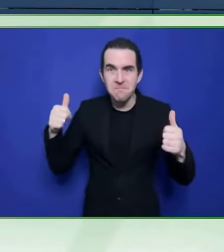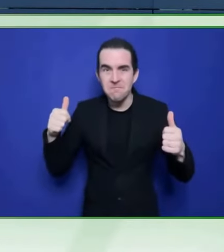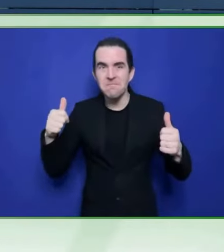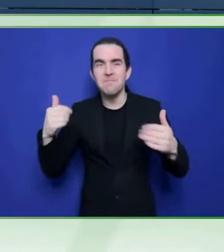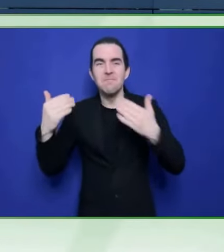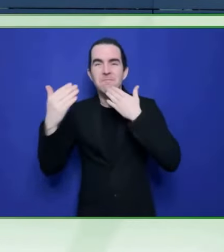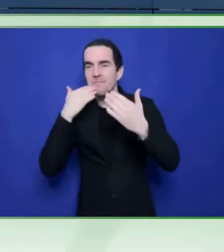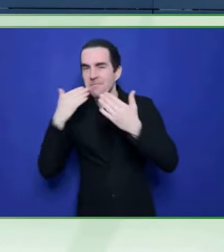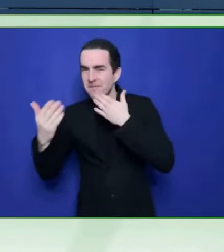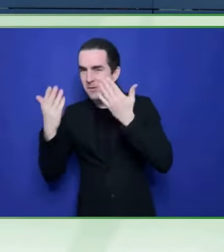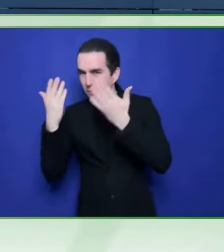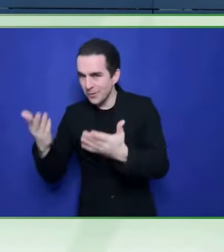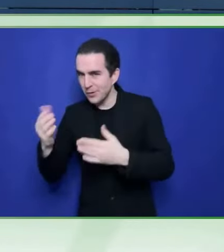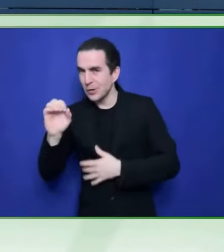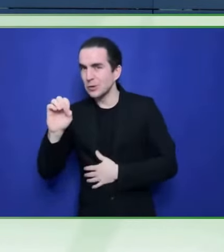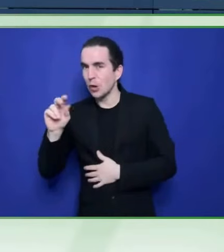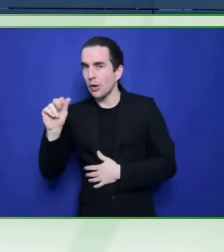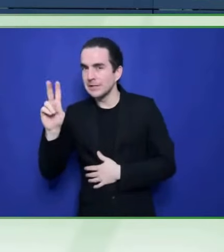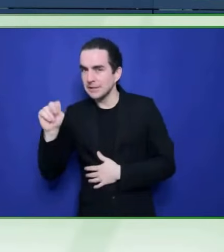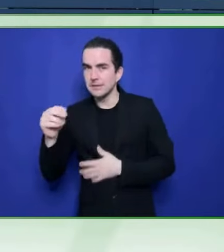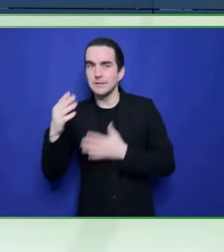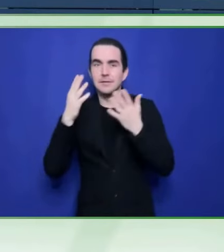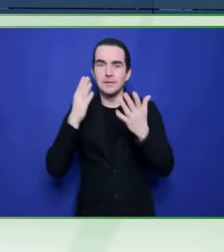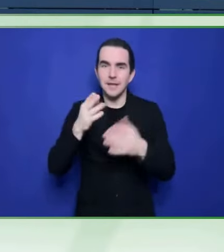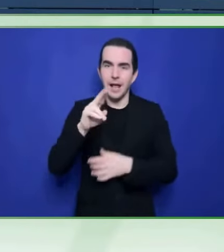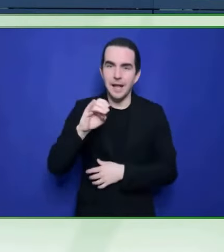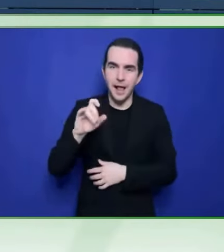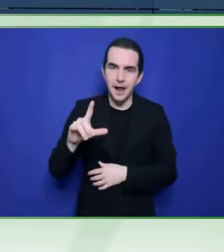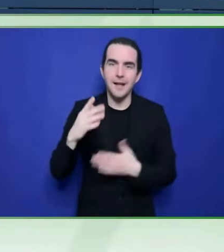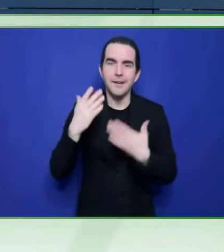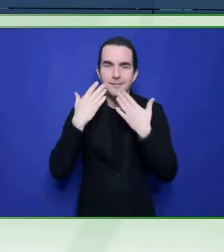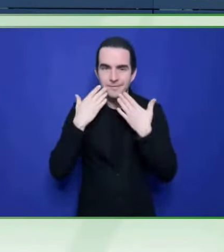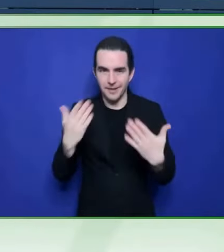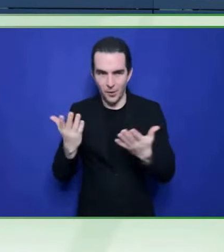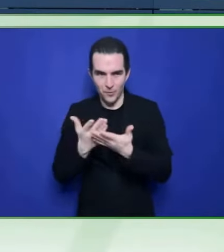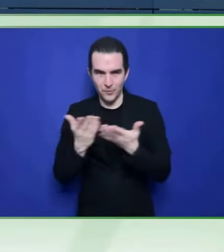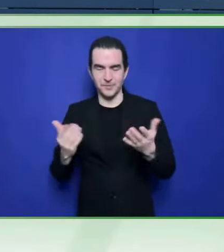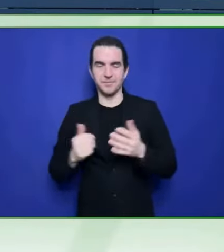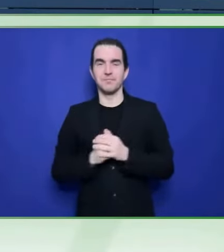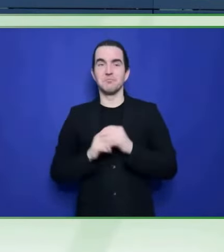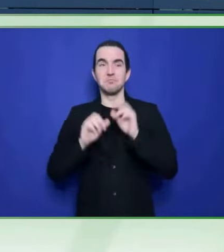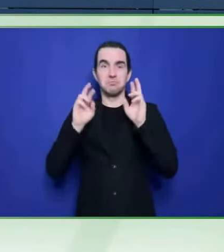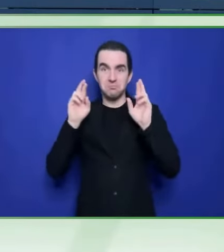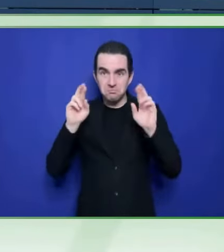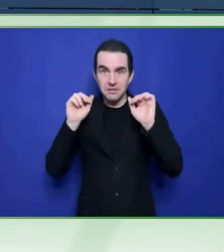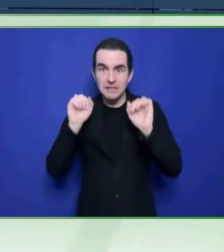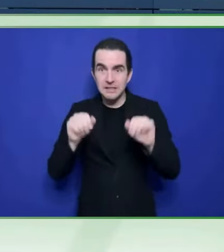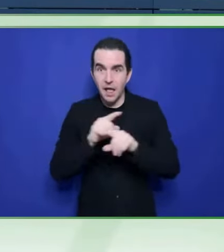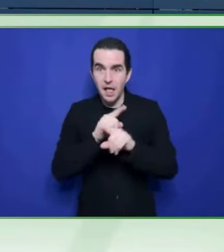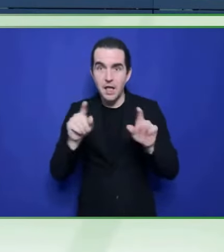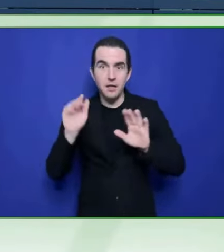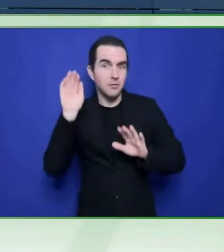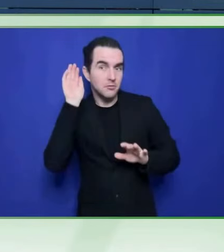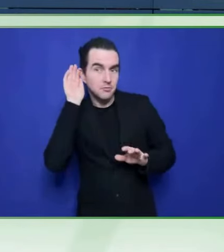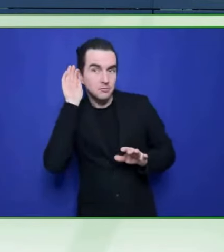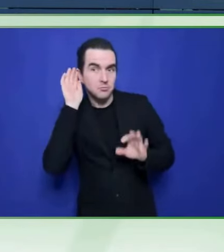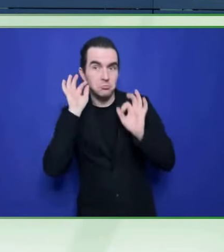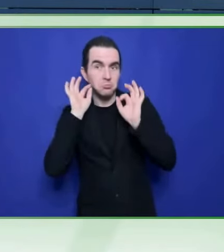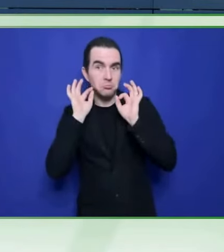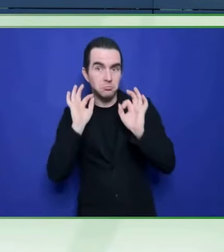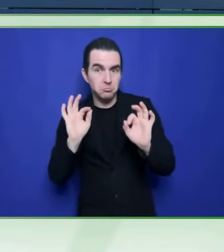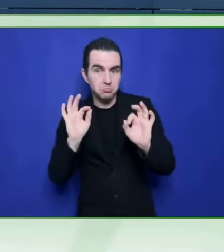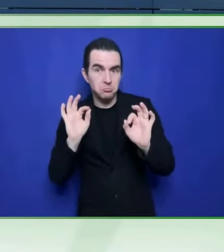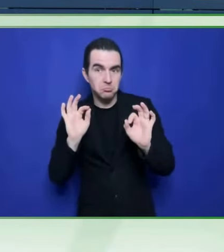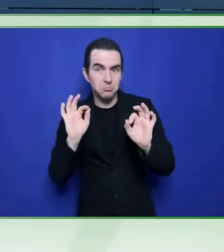Theo Quick. As Neil says, I'm the Deputy Global Industry Leader for Retail Transport and Logistics at